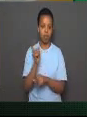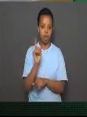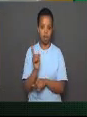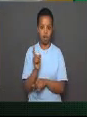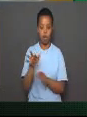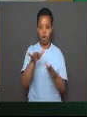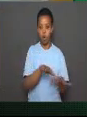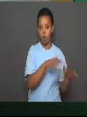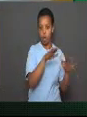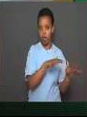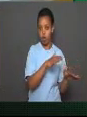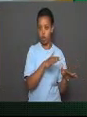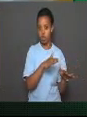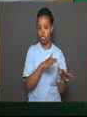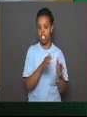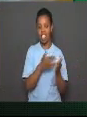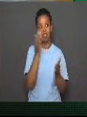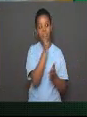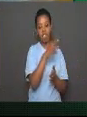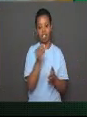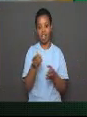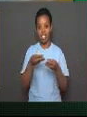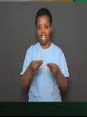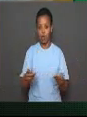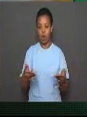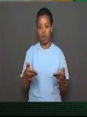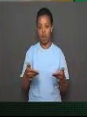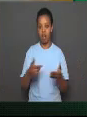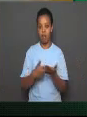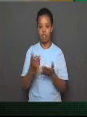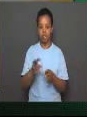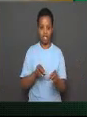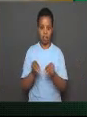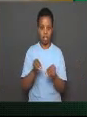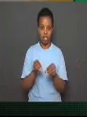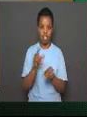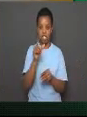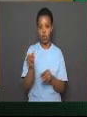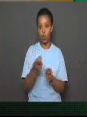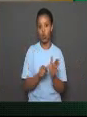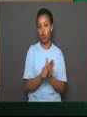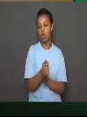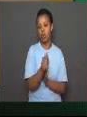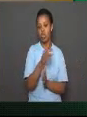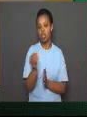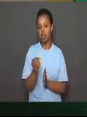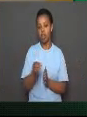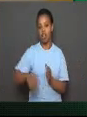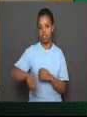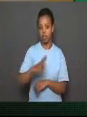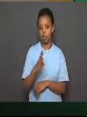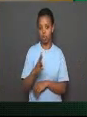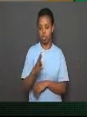Waves keep mud and sand moving, so very few algae and plants